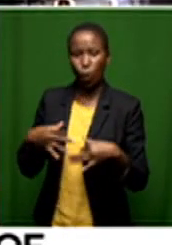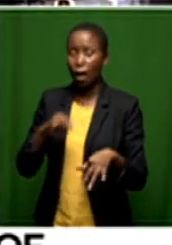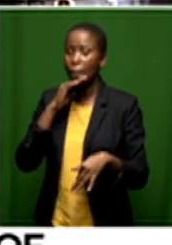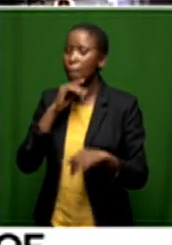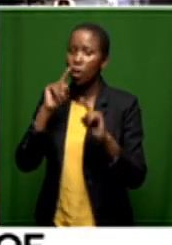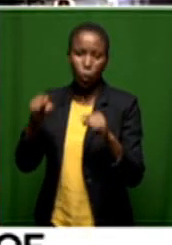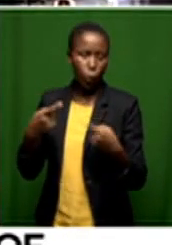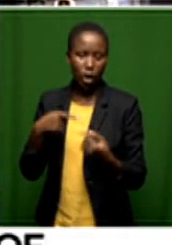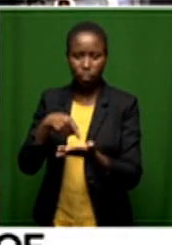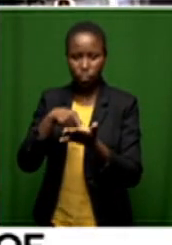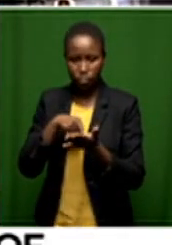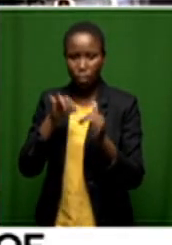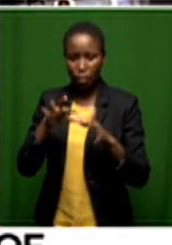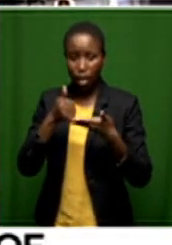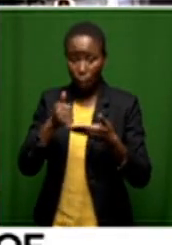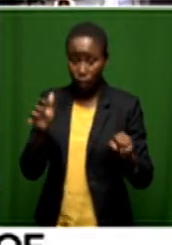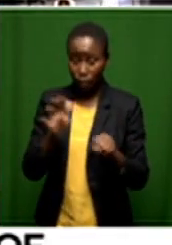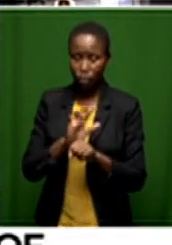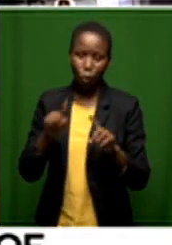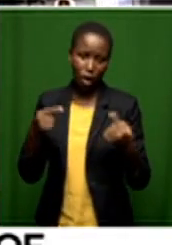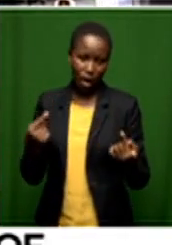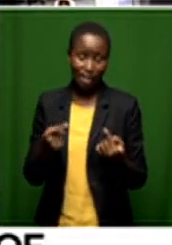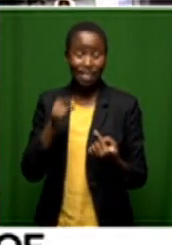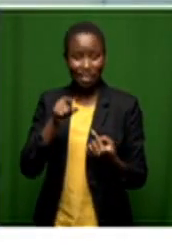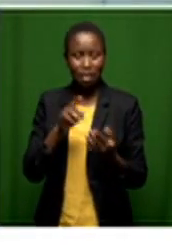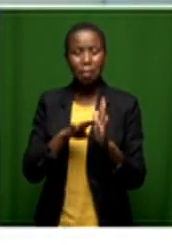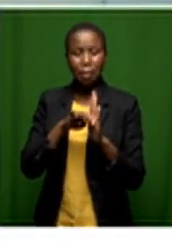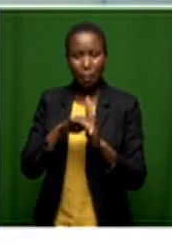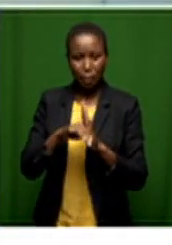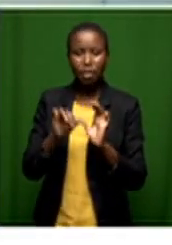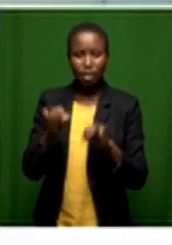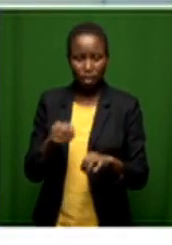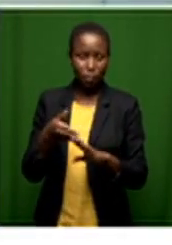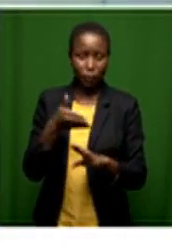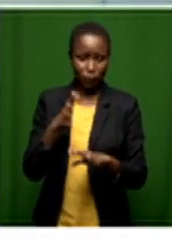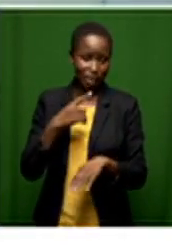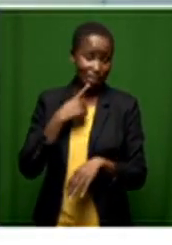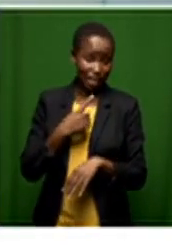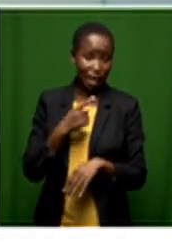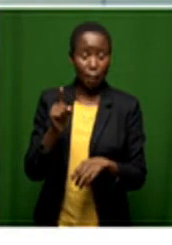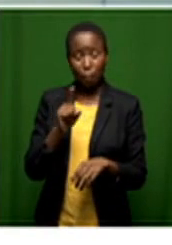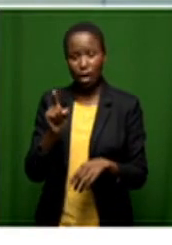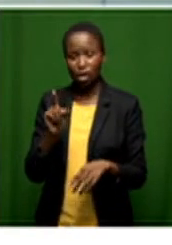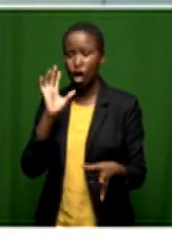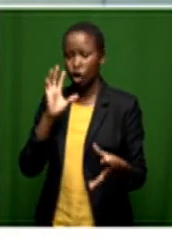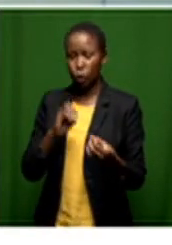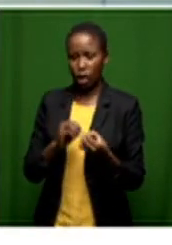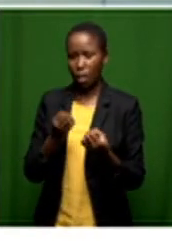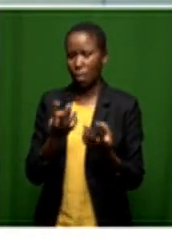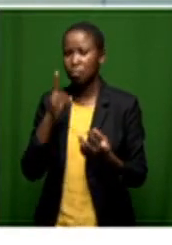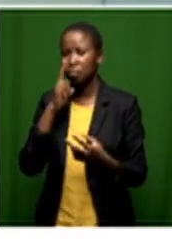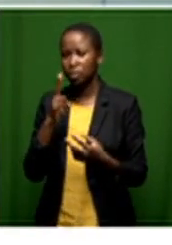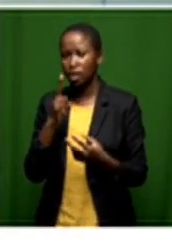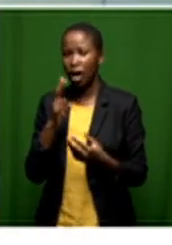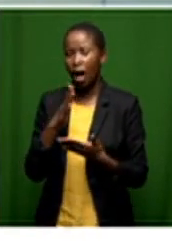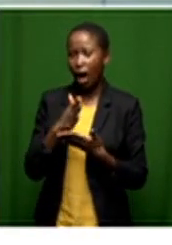demand. Demand has, however, been declining over the past decade, as you've mentioned. On average, we have been seeing a decline of